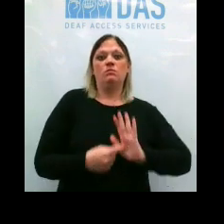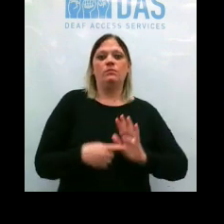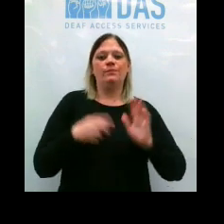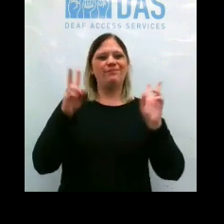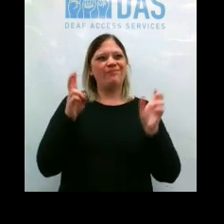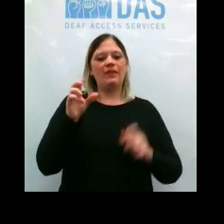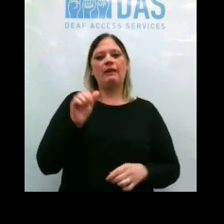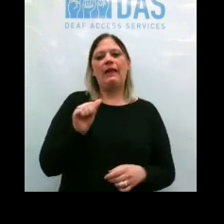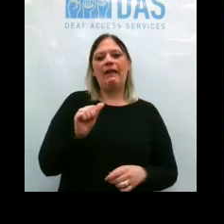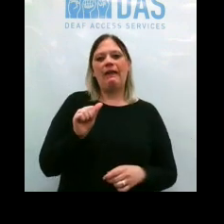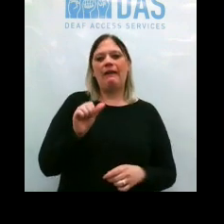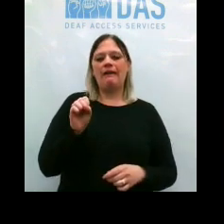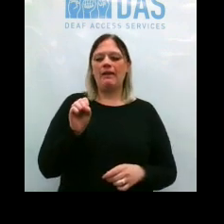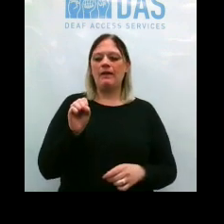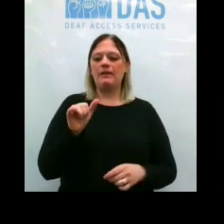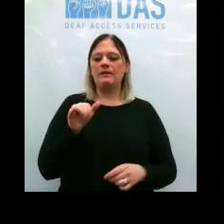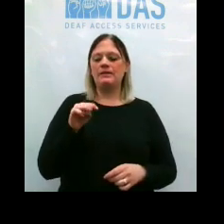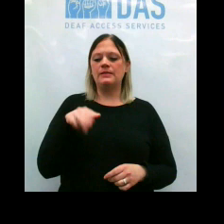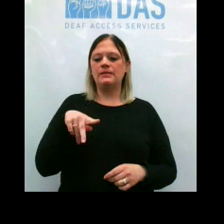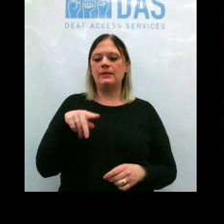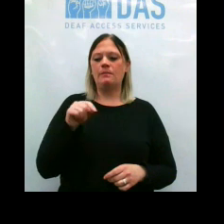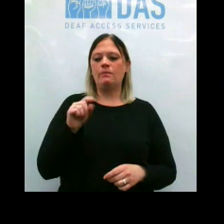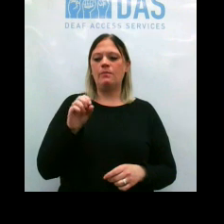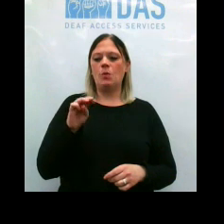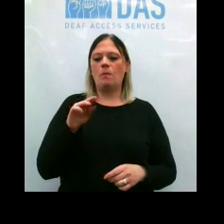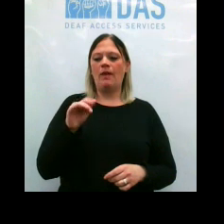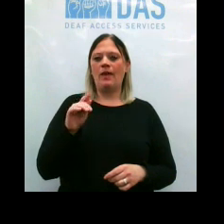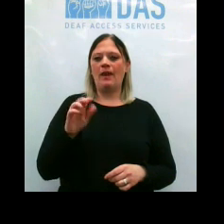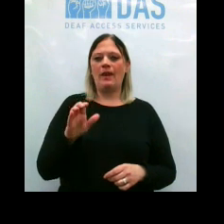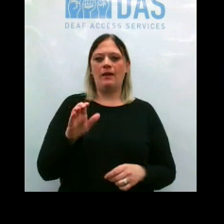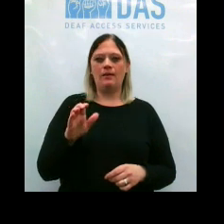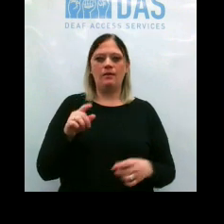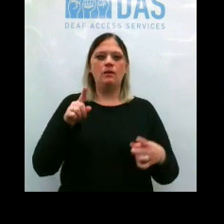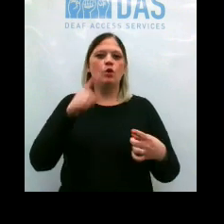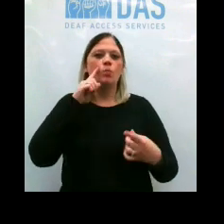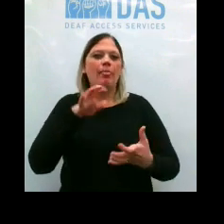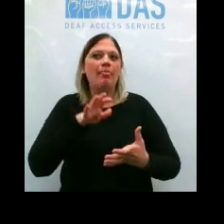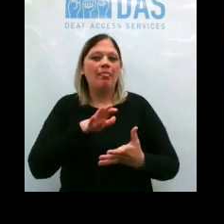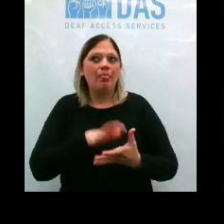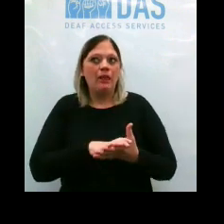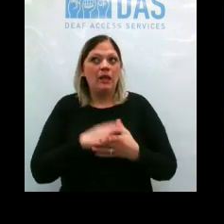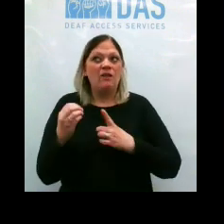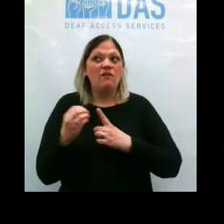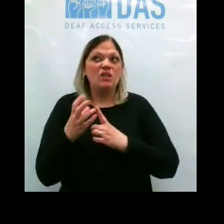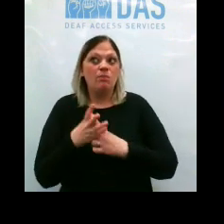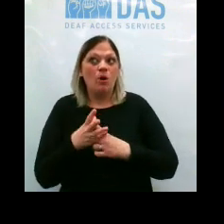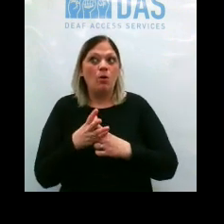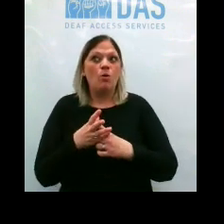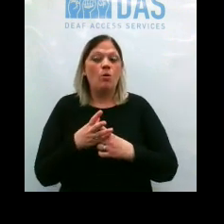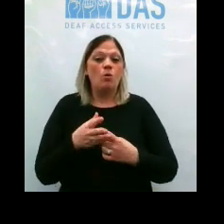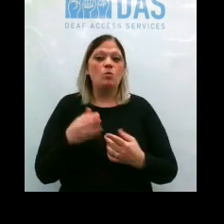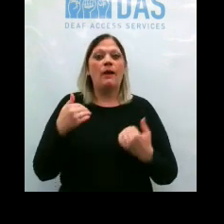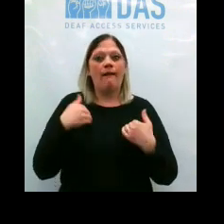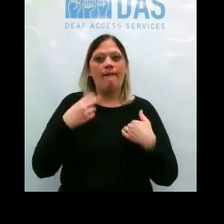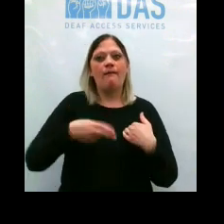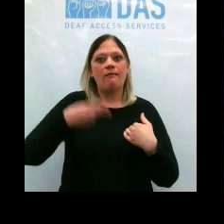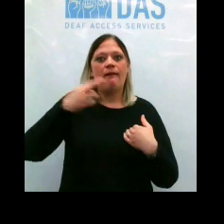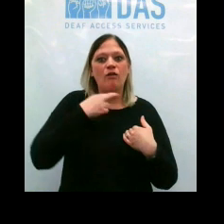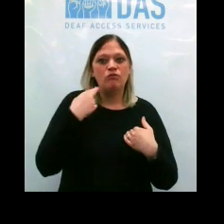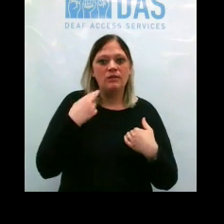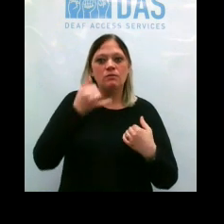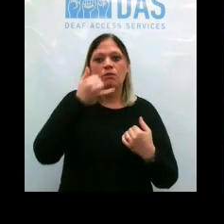You don't have to have any symptoms to test if you believe you have been exposed to COVID-19 or you're at risk for COVID-19. You